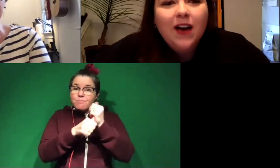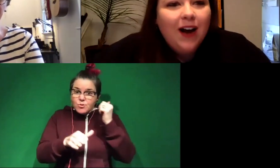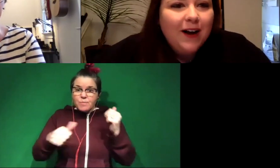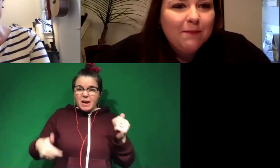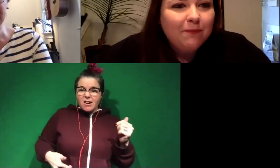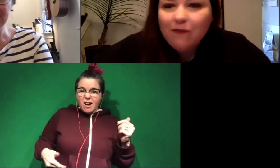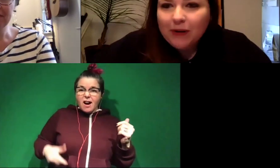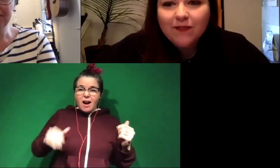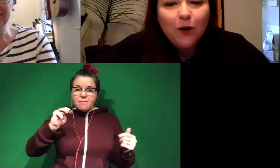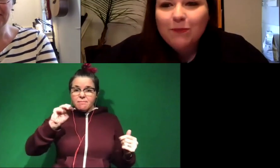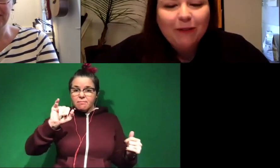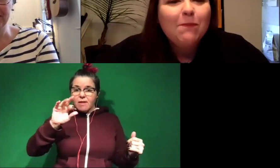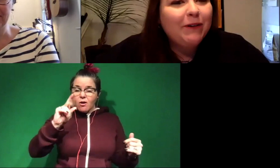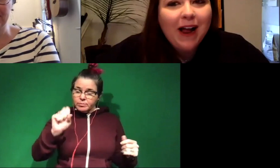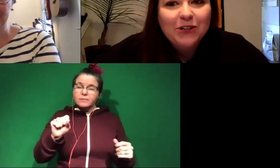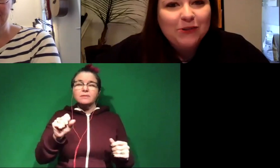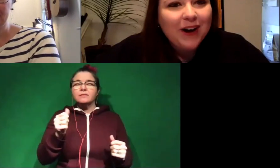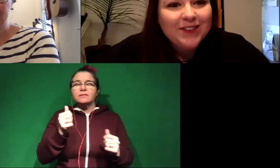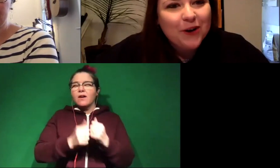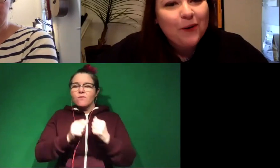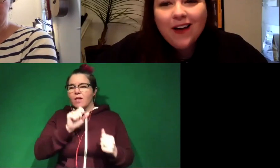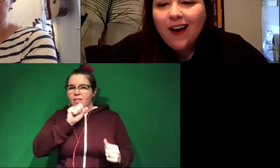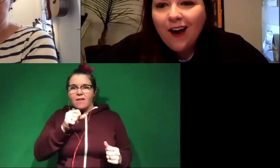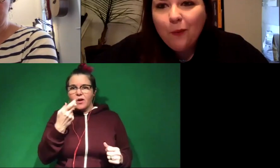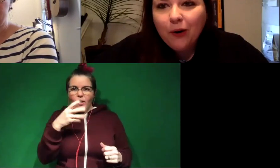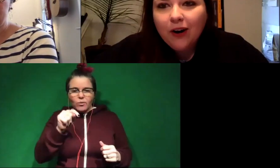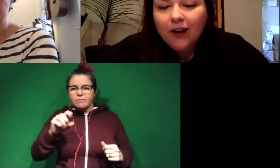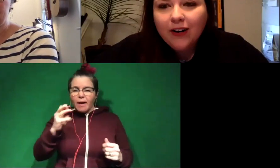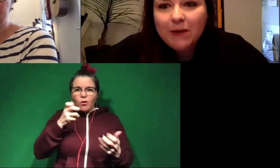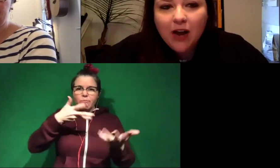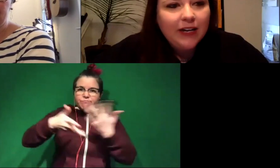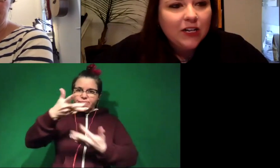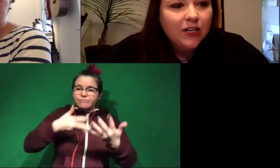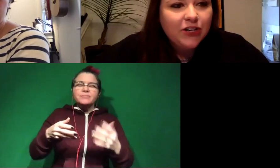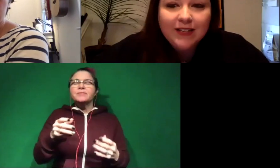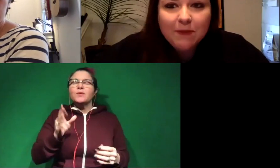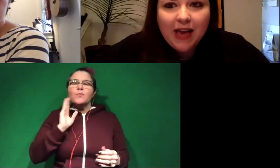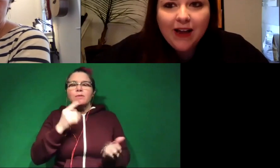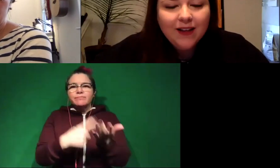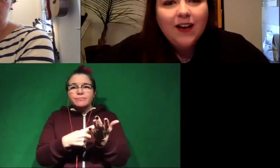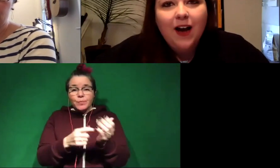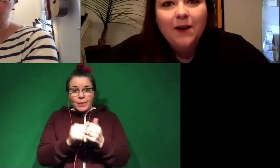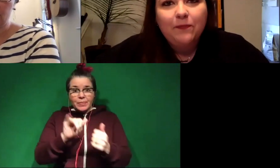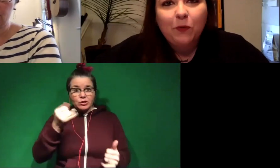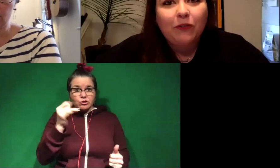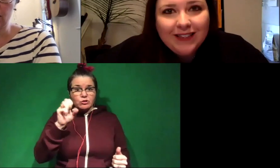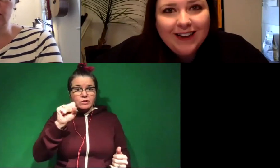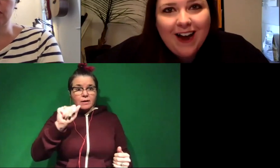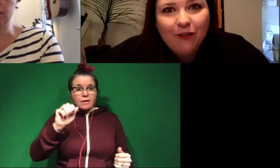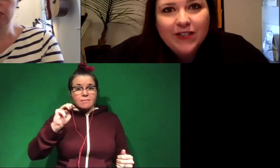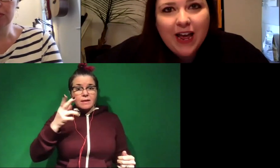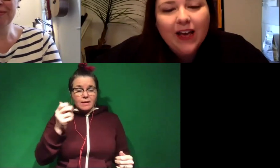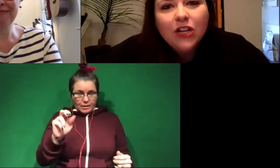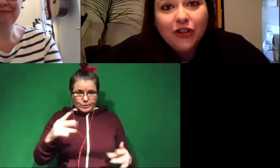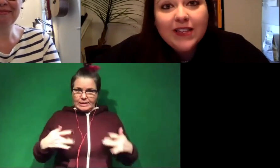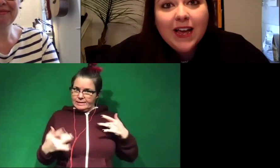microbes. Everybody loves host microbe interactions, right? So, we're going to be talking to Jessica McCann. We're really excited to have